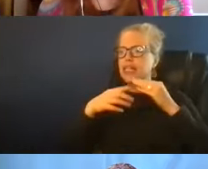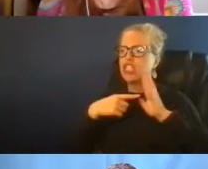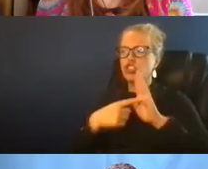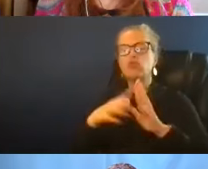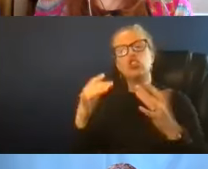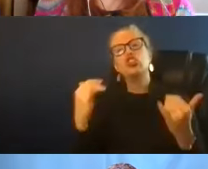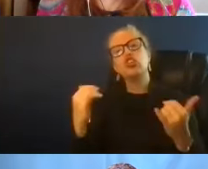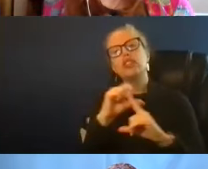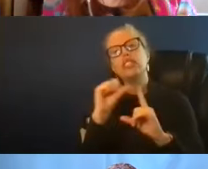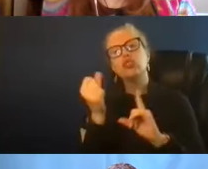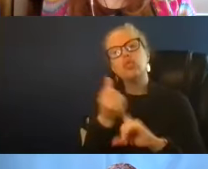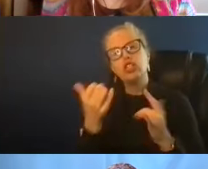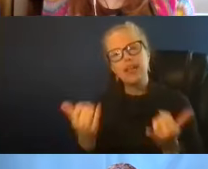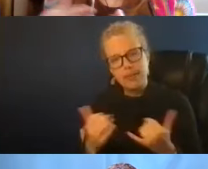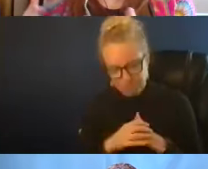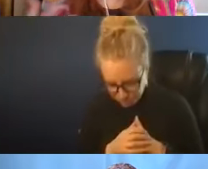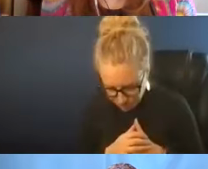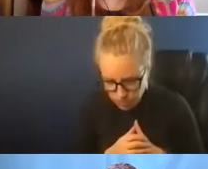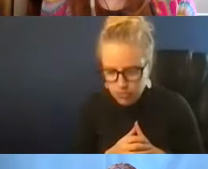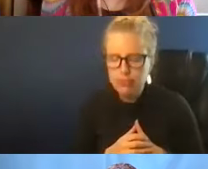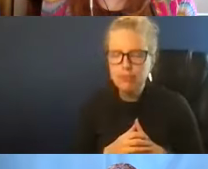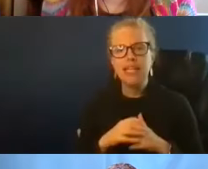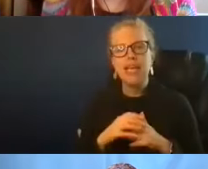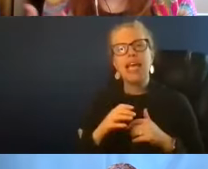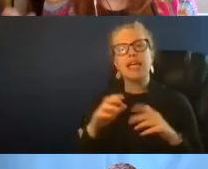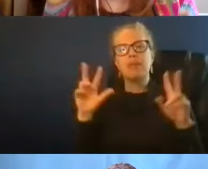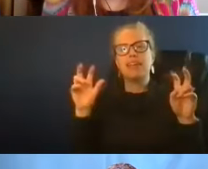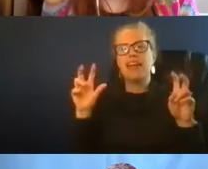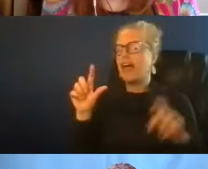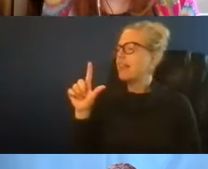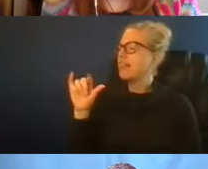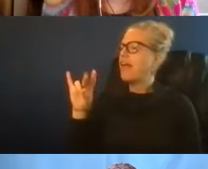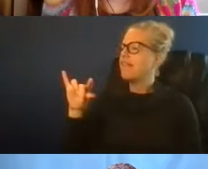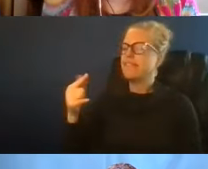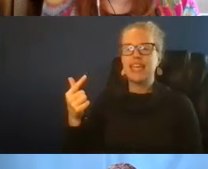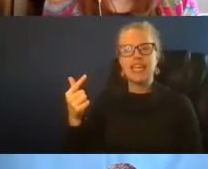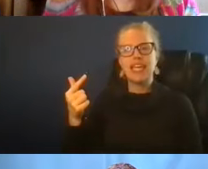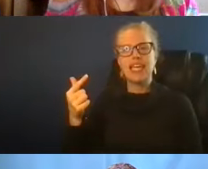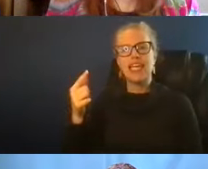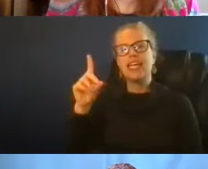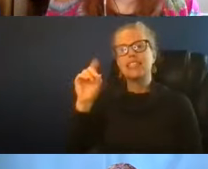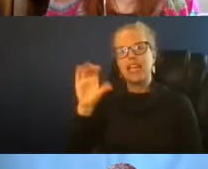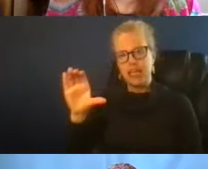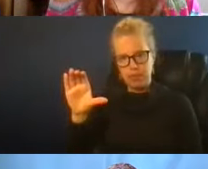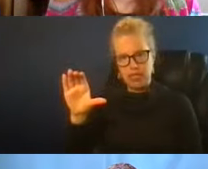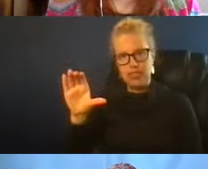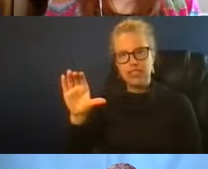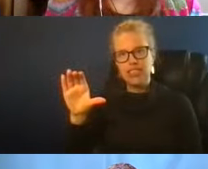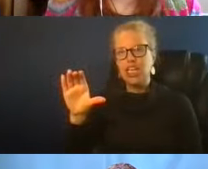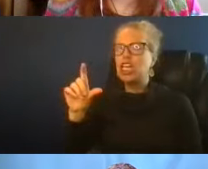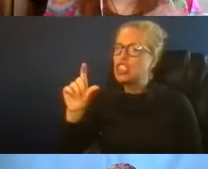situation. It can be sort of a living document. It should be a living document.